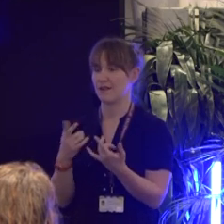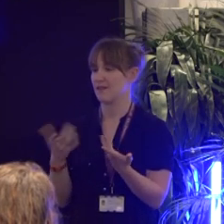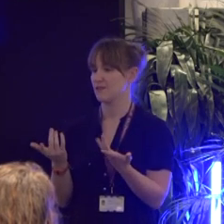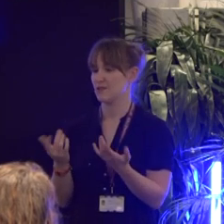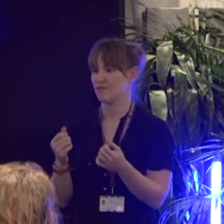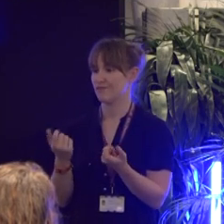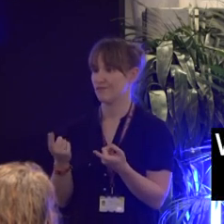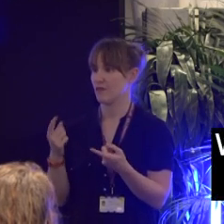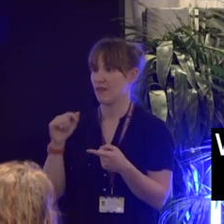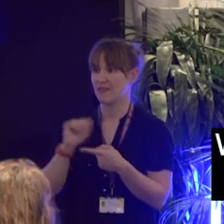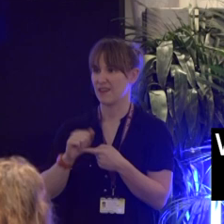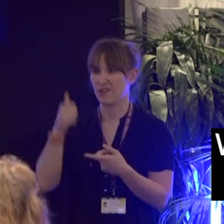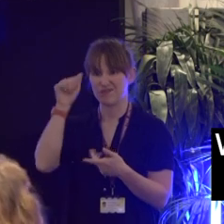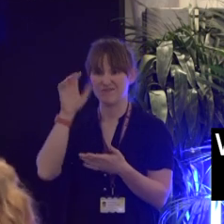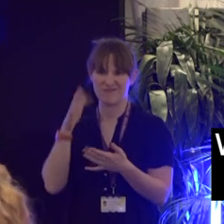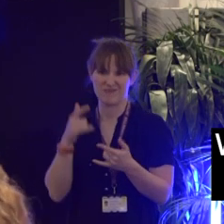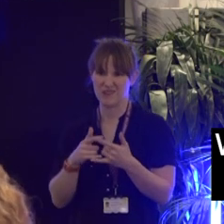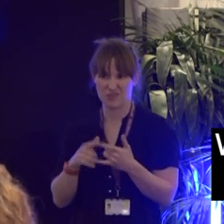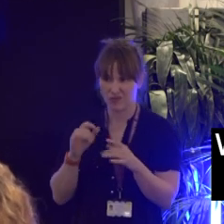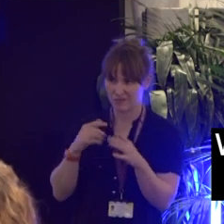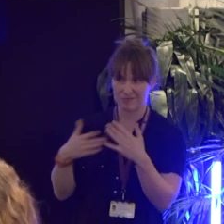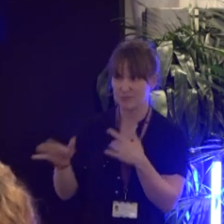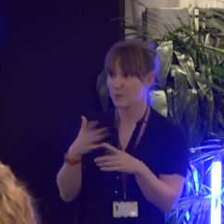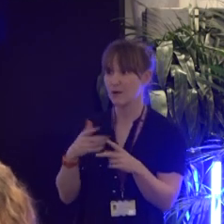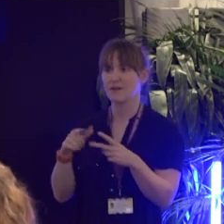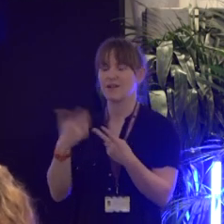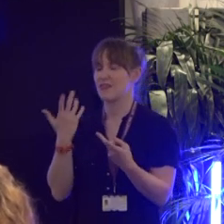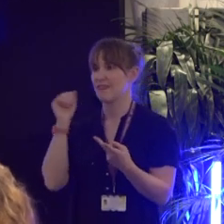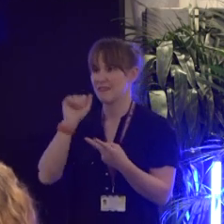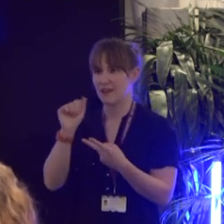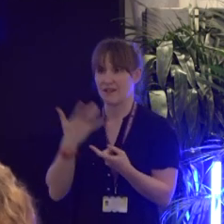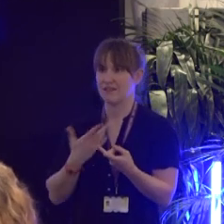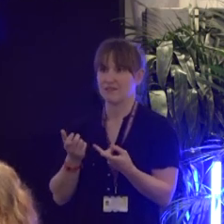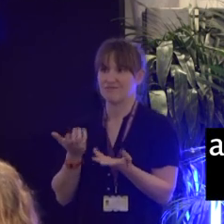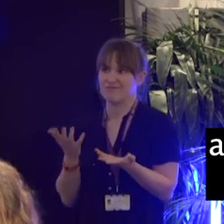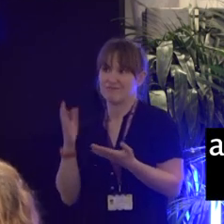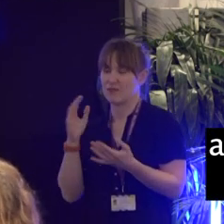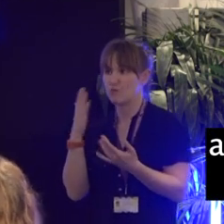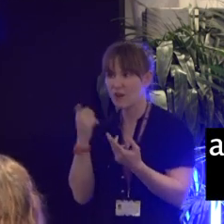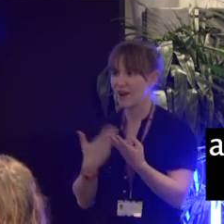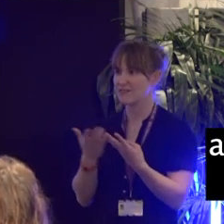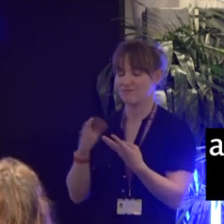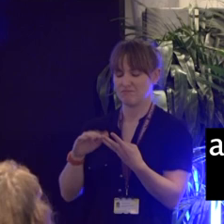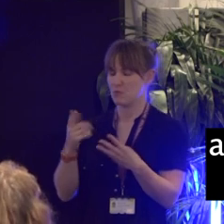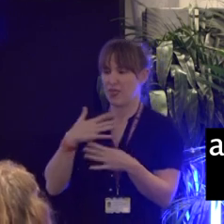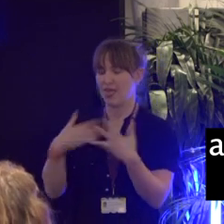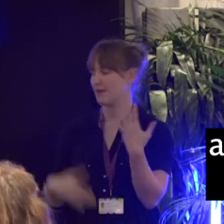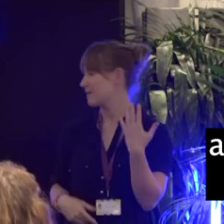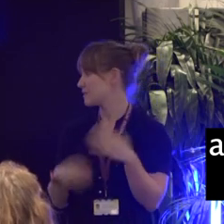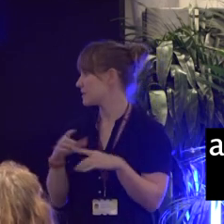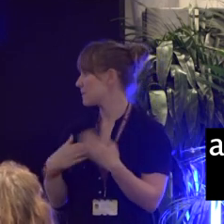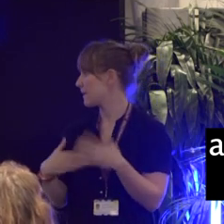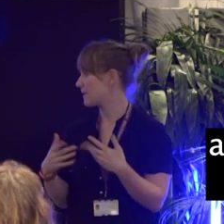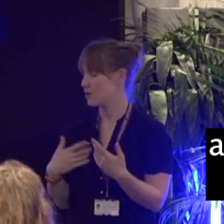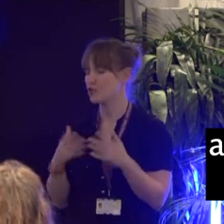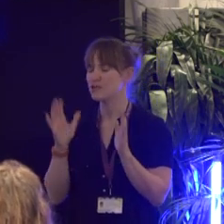colour, anything about them. We just have to know what they're into, and that's enough. And for us, they're all gamers, for example, and they all like playing this video game, or they